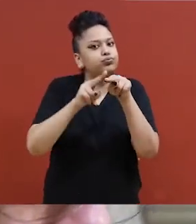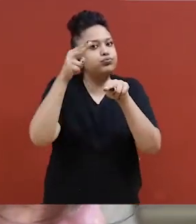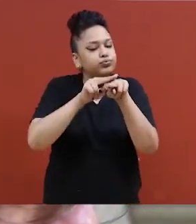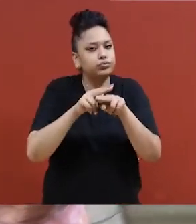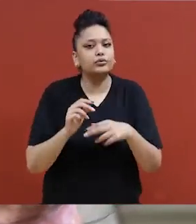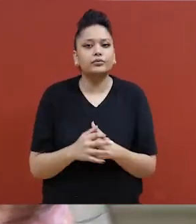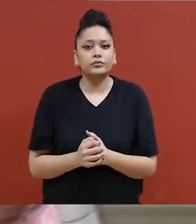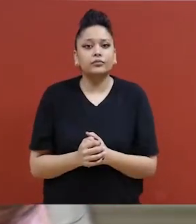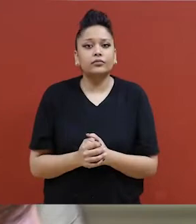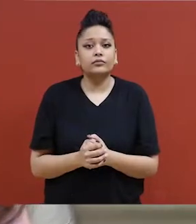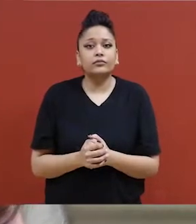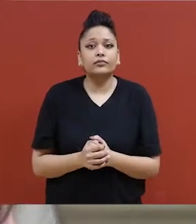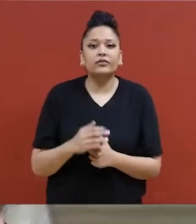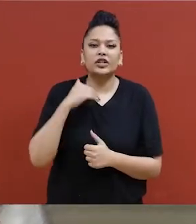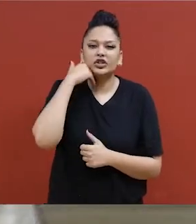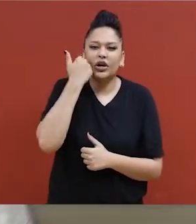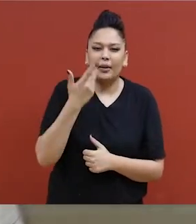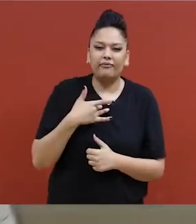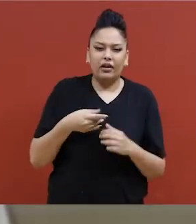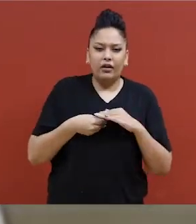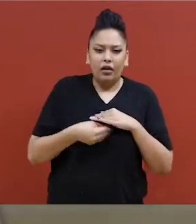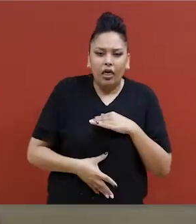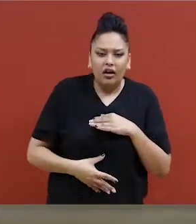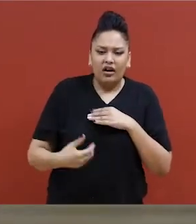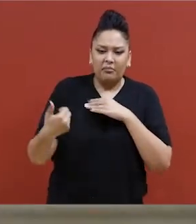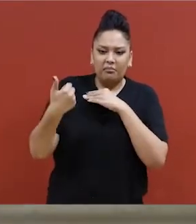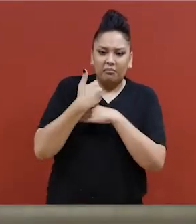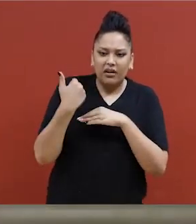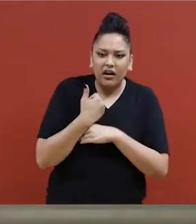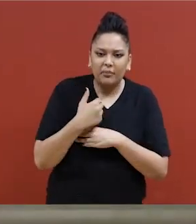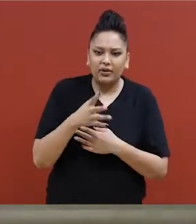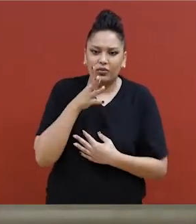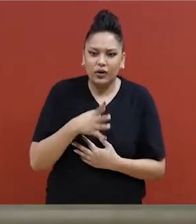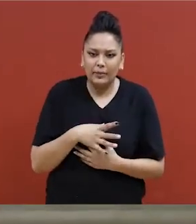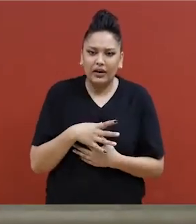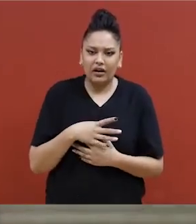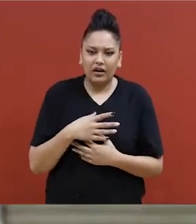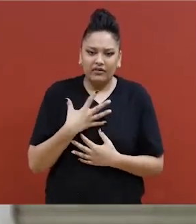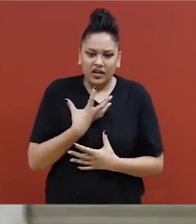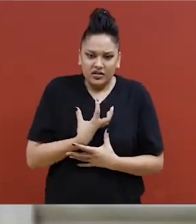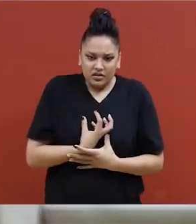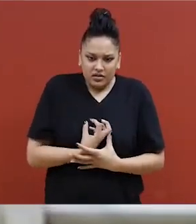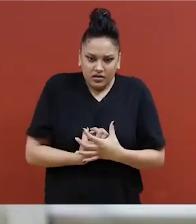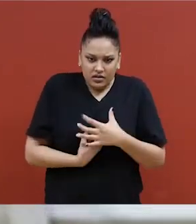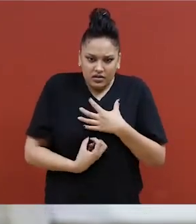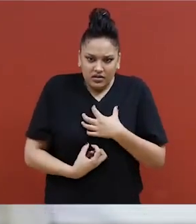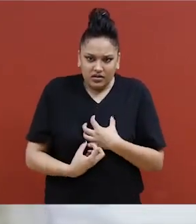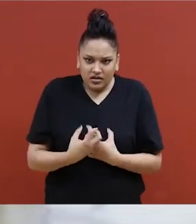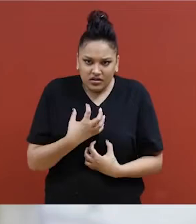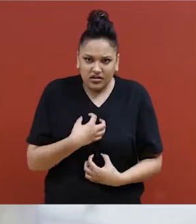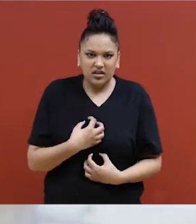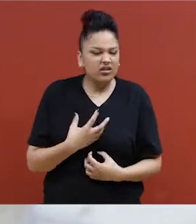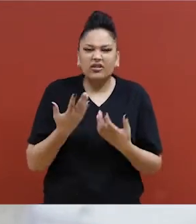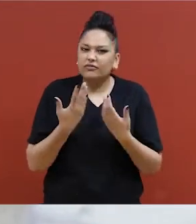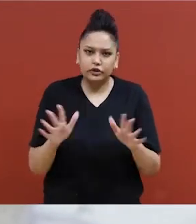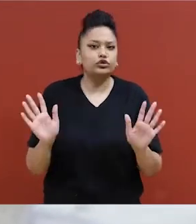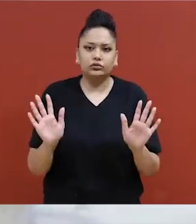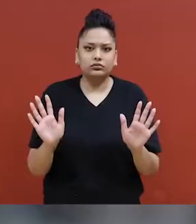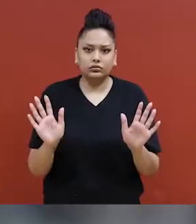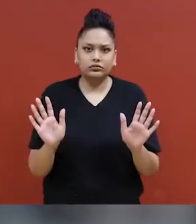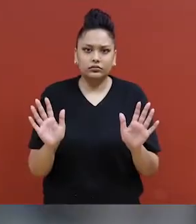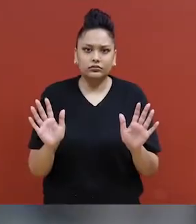so the shame and the blame that all of us as women internalize is what we want to